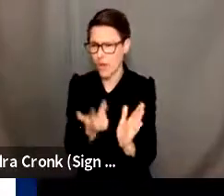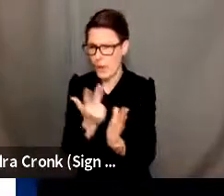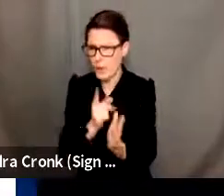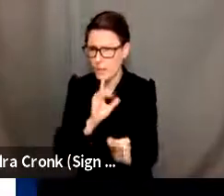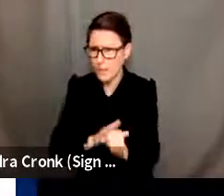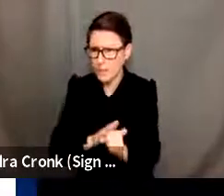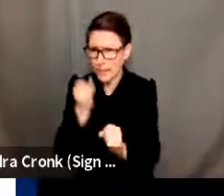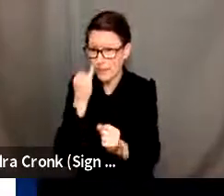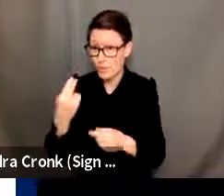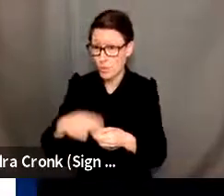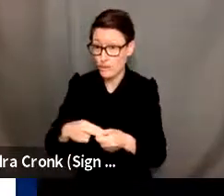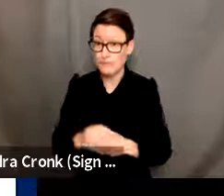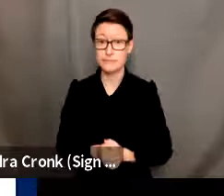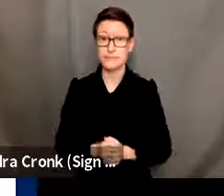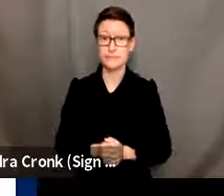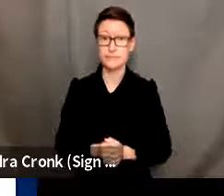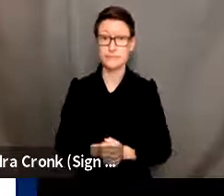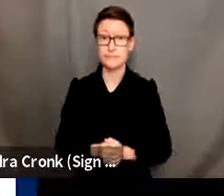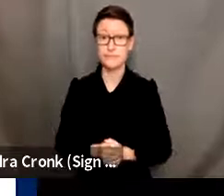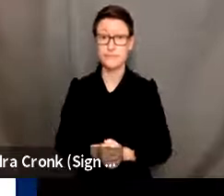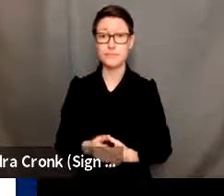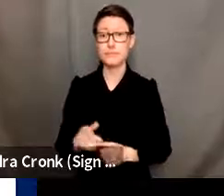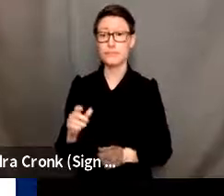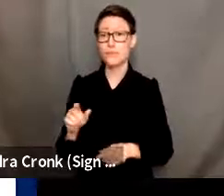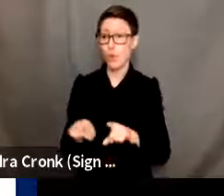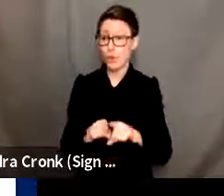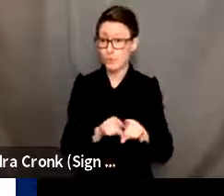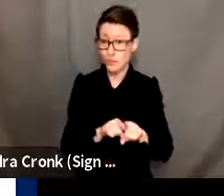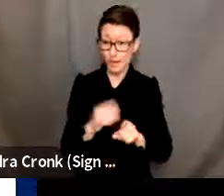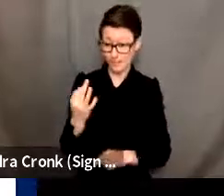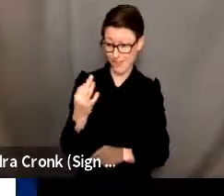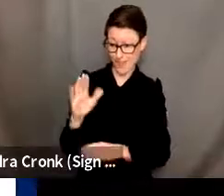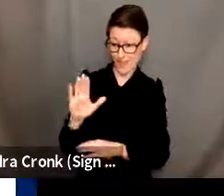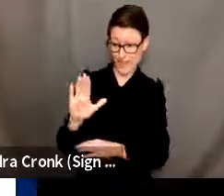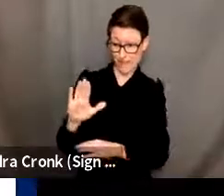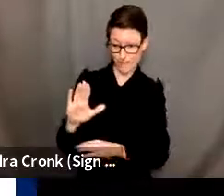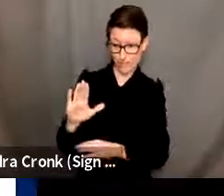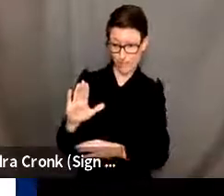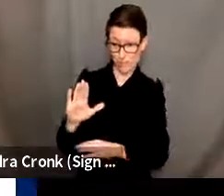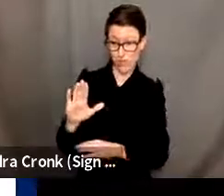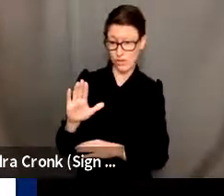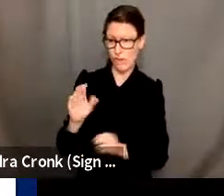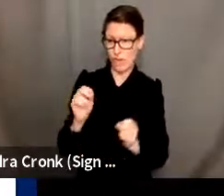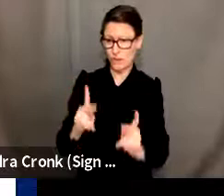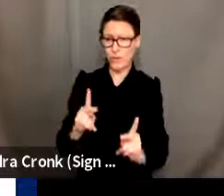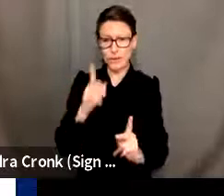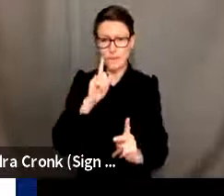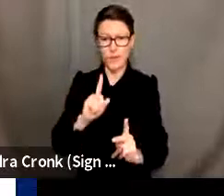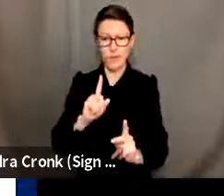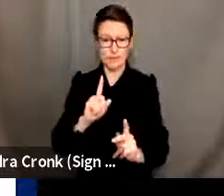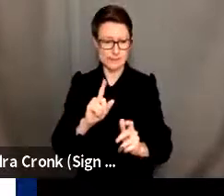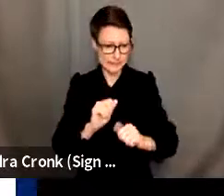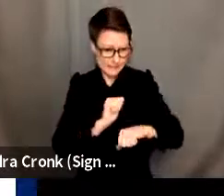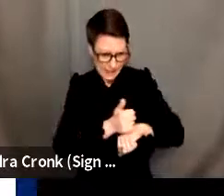that. We also have opportunities on Friday afternoons to help with setup and sorting